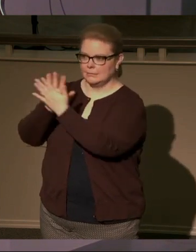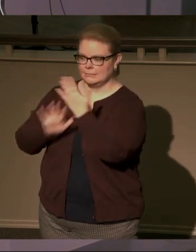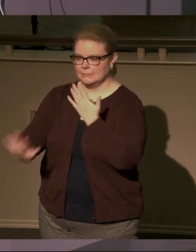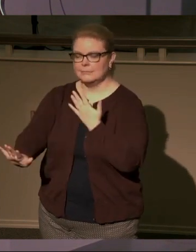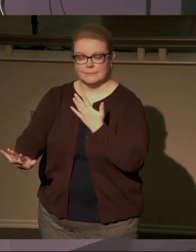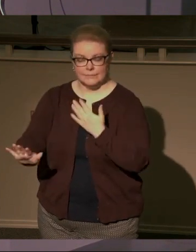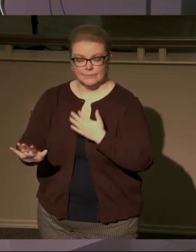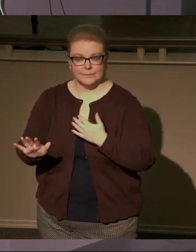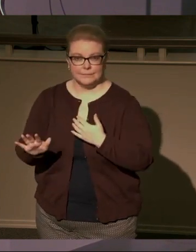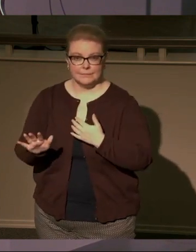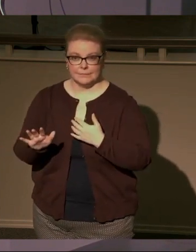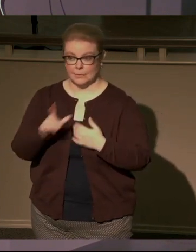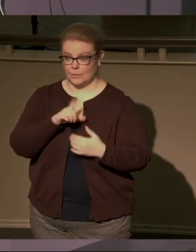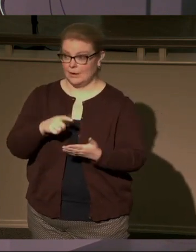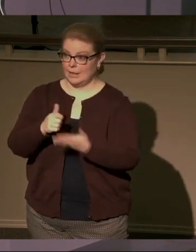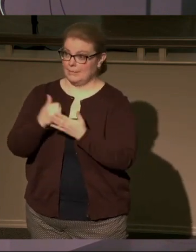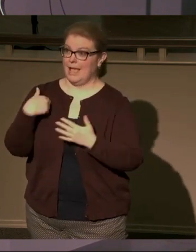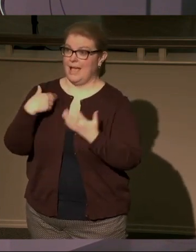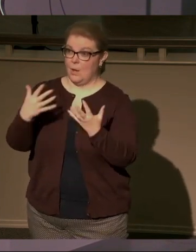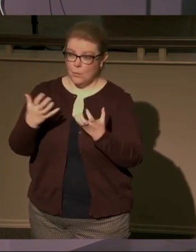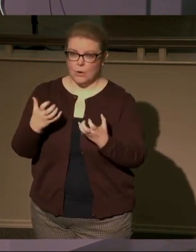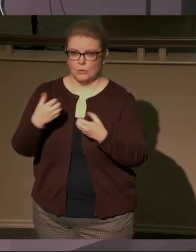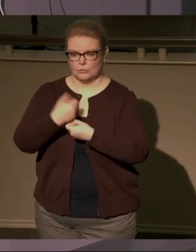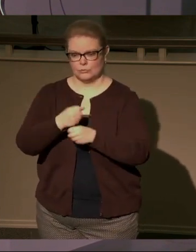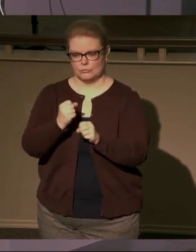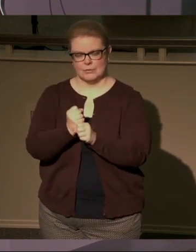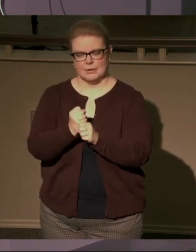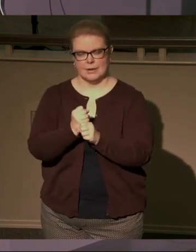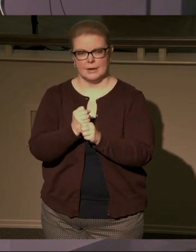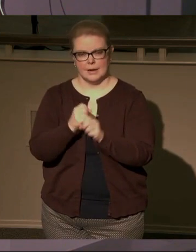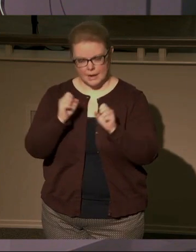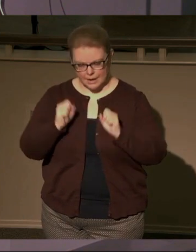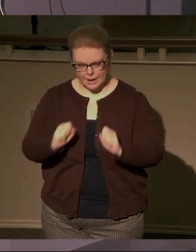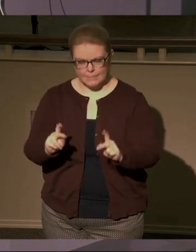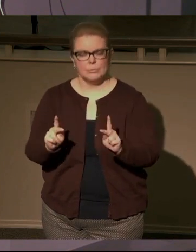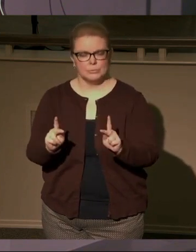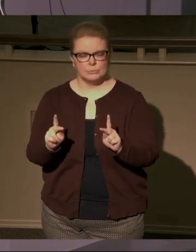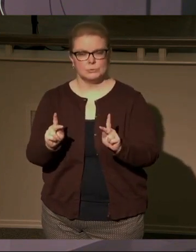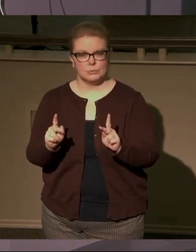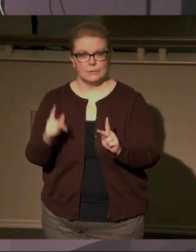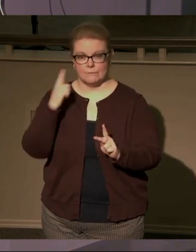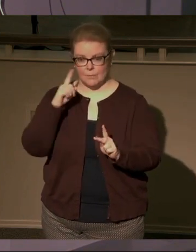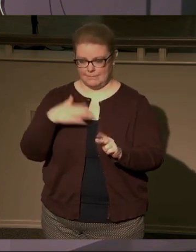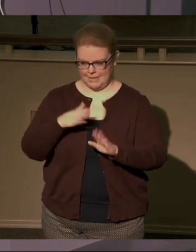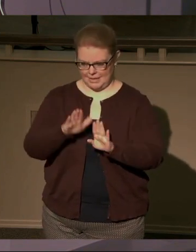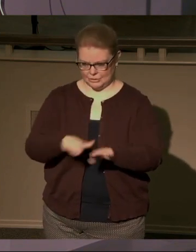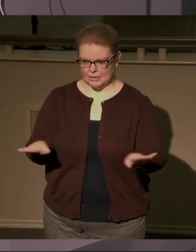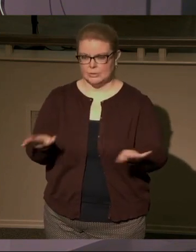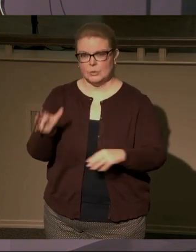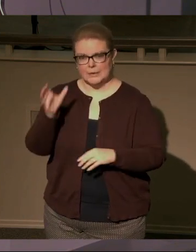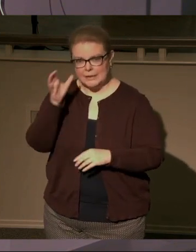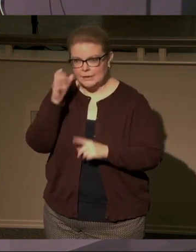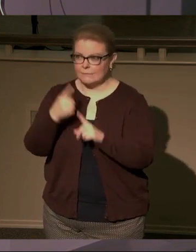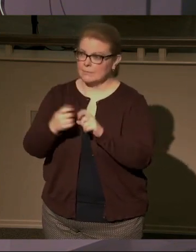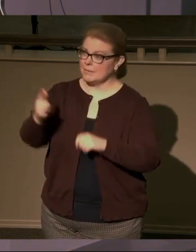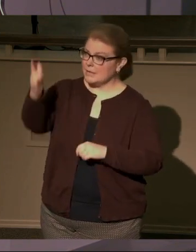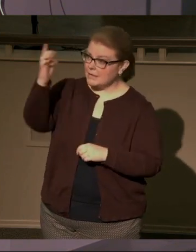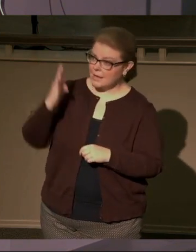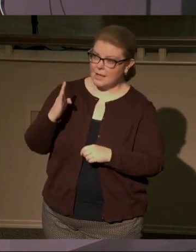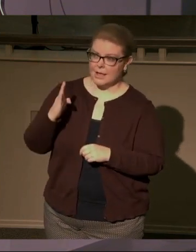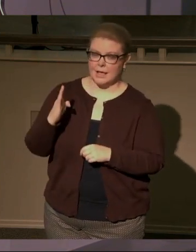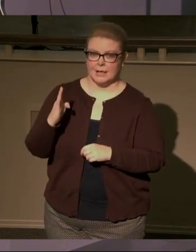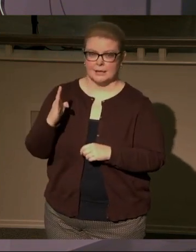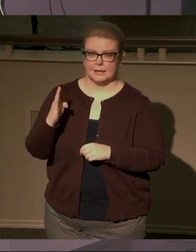Lord, help us. I want to create an opportunity for my child to hear from God with the